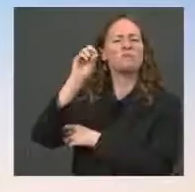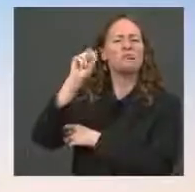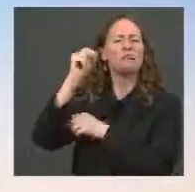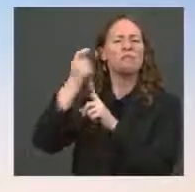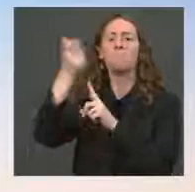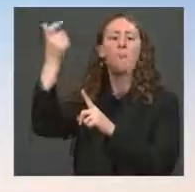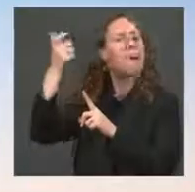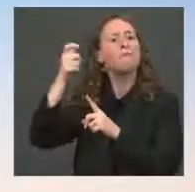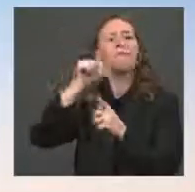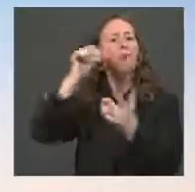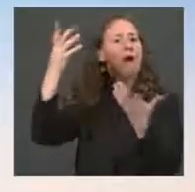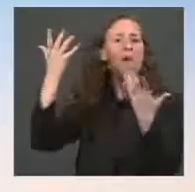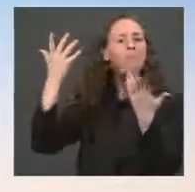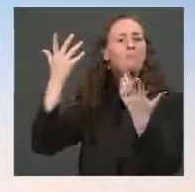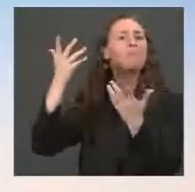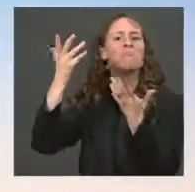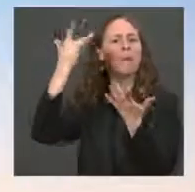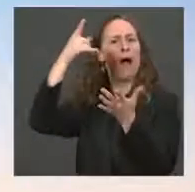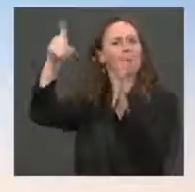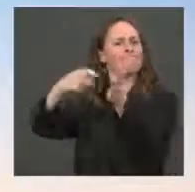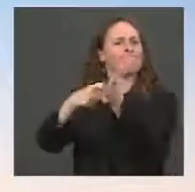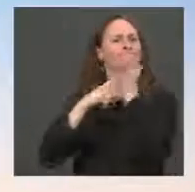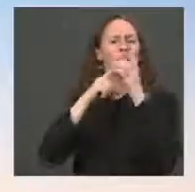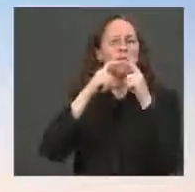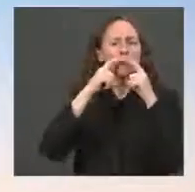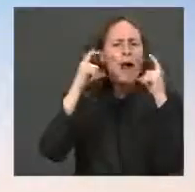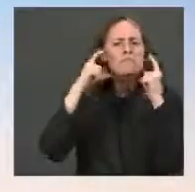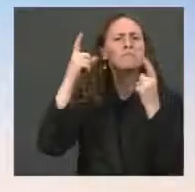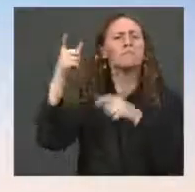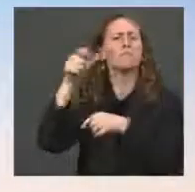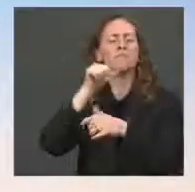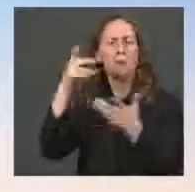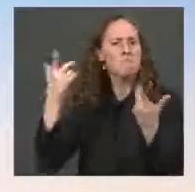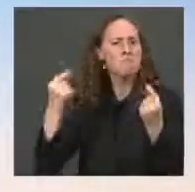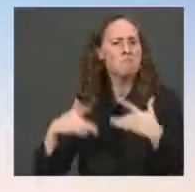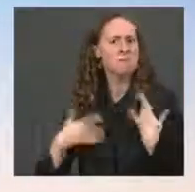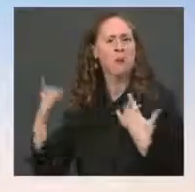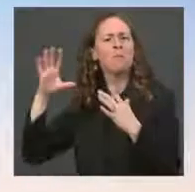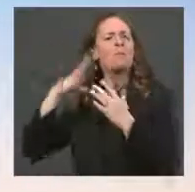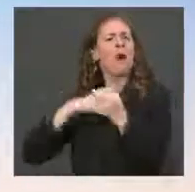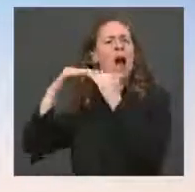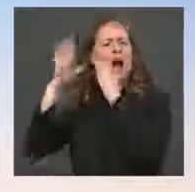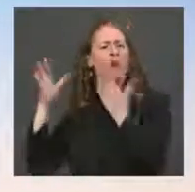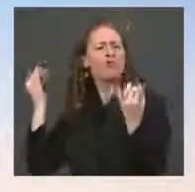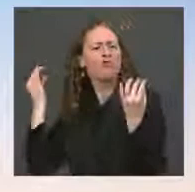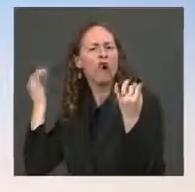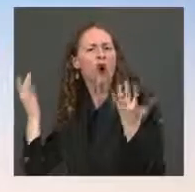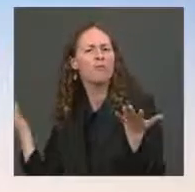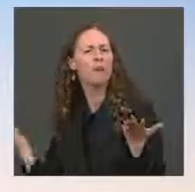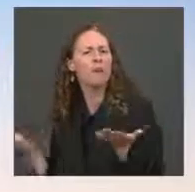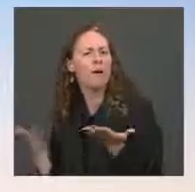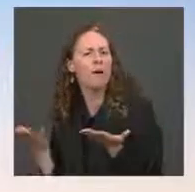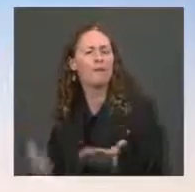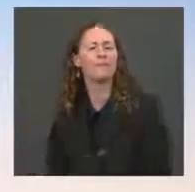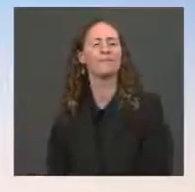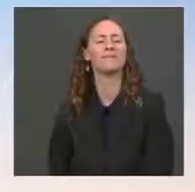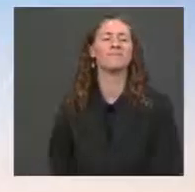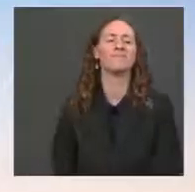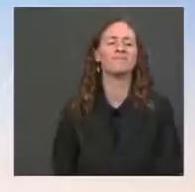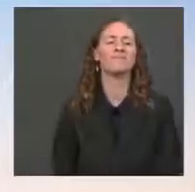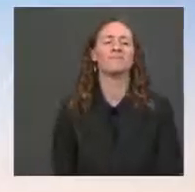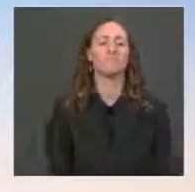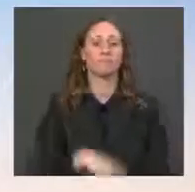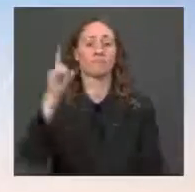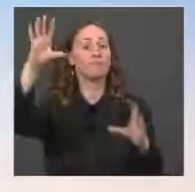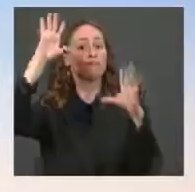masking? Sure. Well, obviously we would note, since you gave me the opportunity, and I'll say there's a statement coming from the president shortly. He